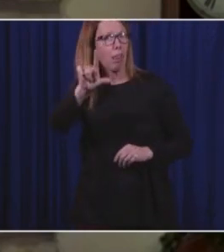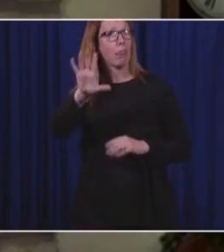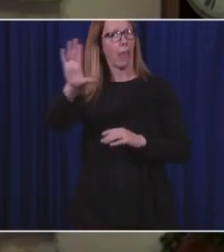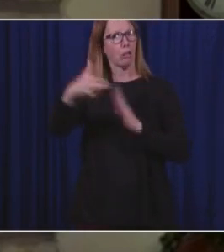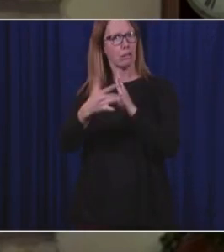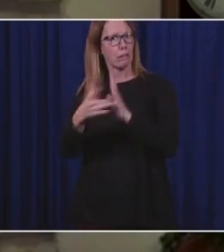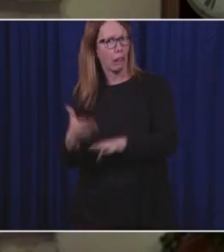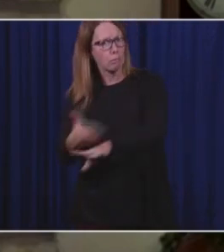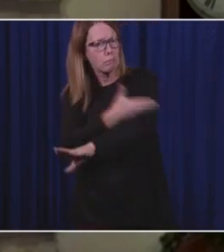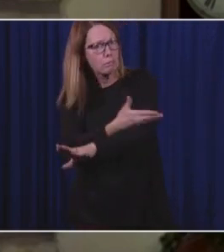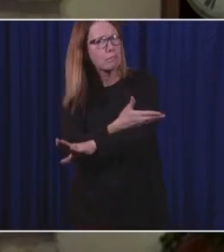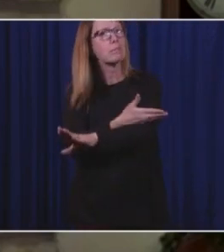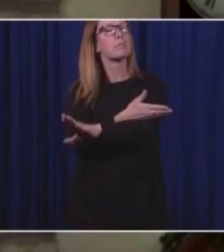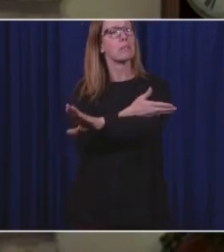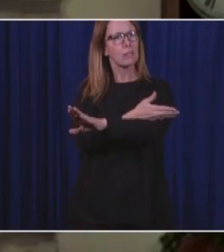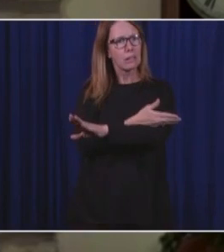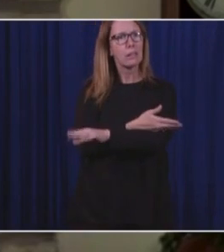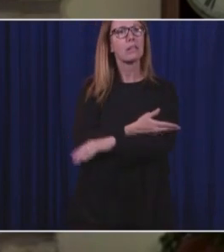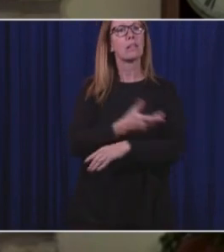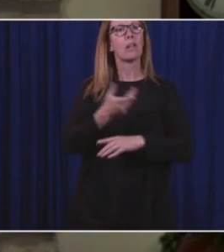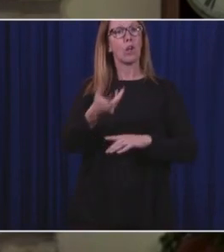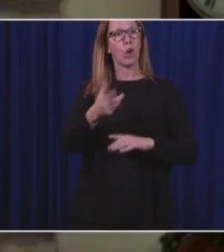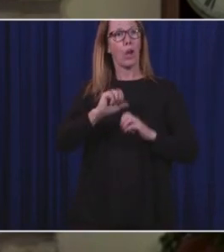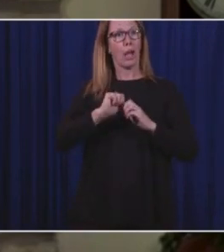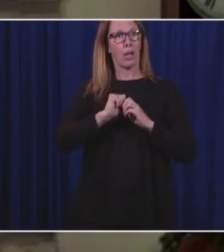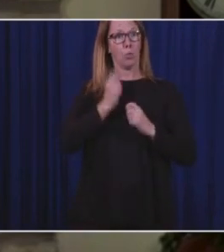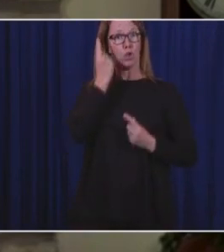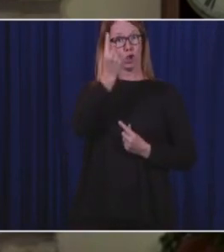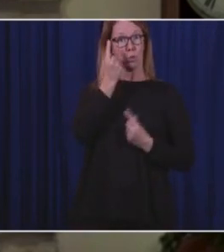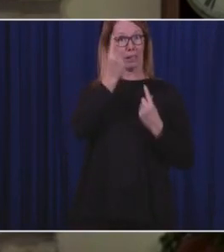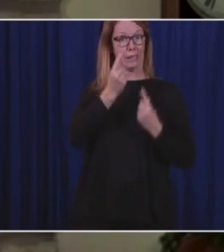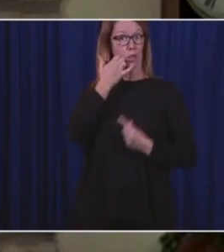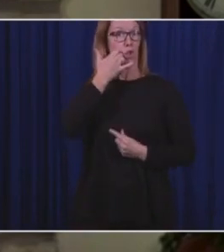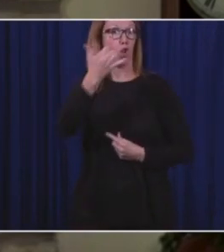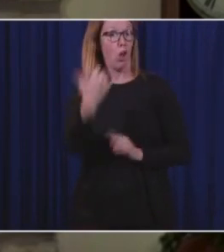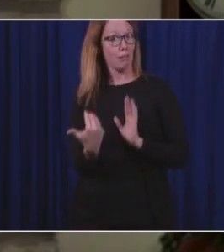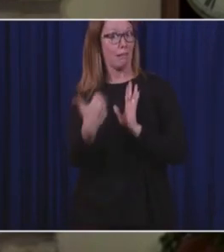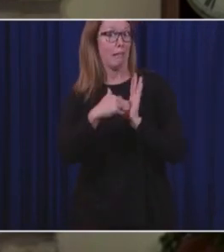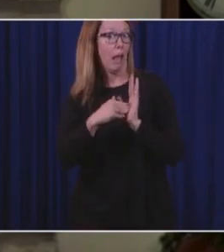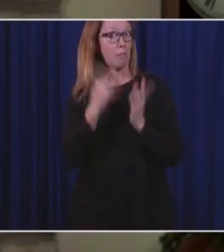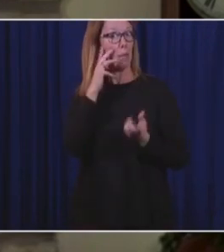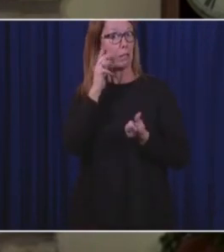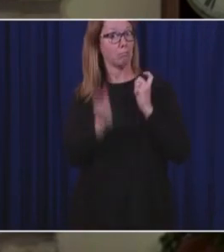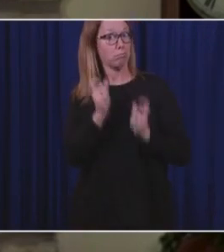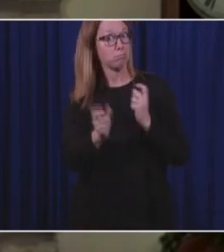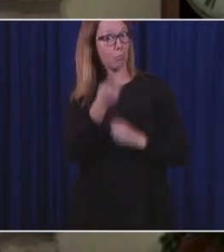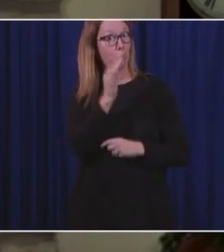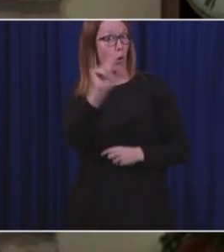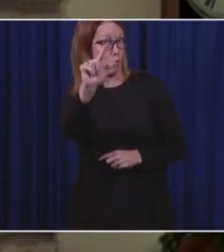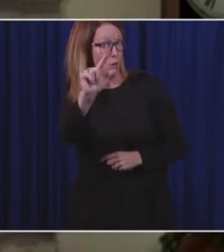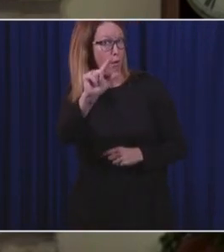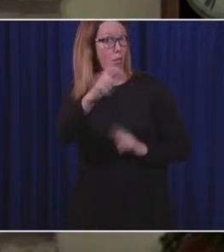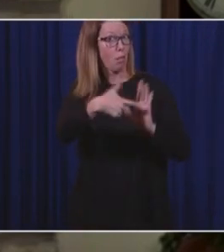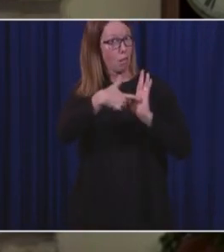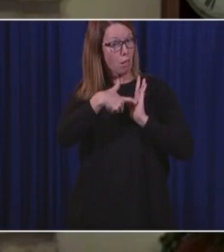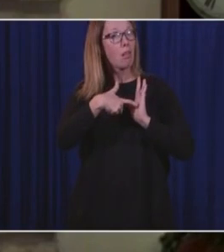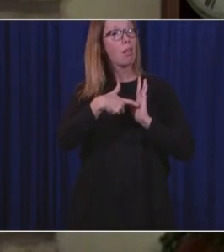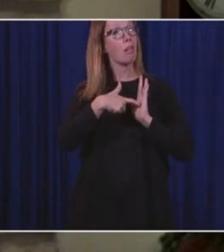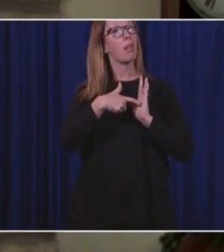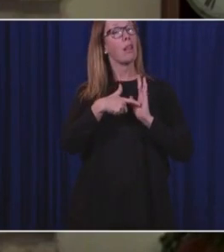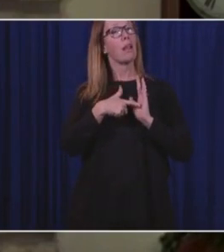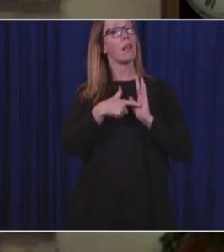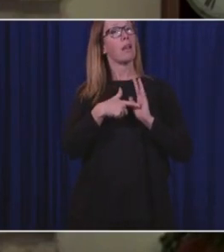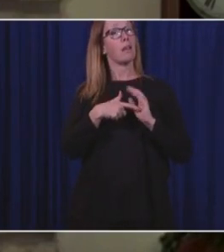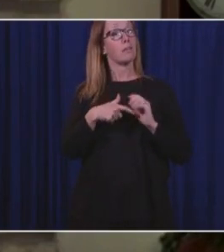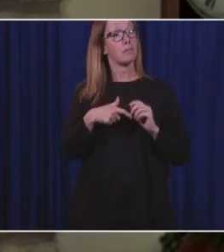federal authorities change protocol on therapeutic drugs that have been shown to deter severe effects of COVID when administered early and get them to people